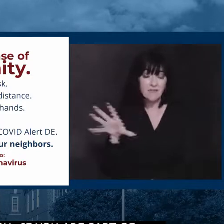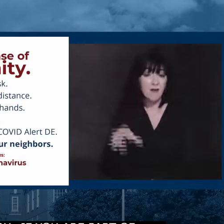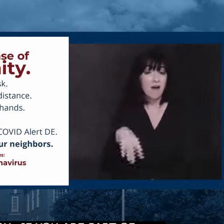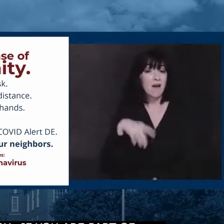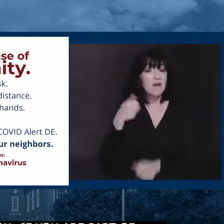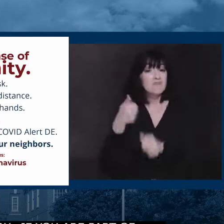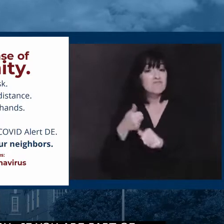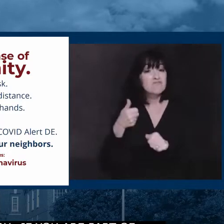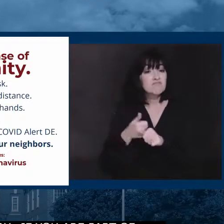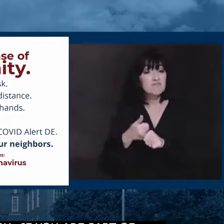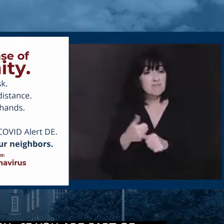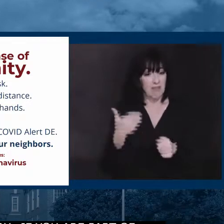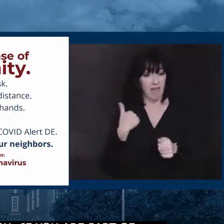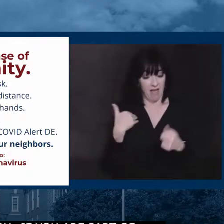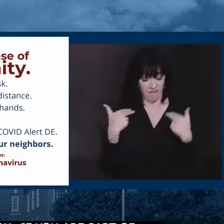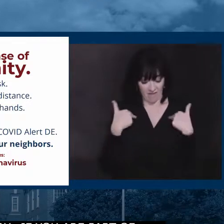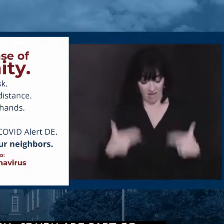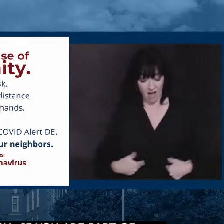know